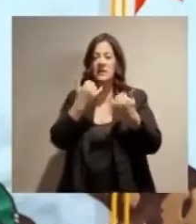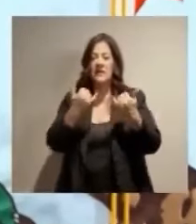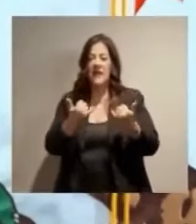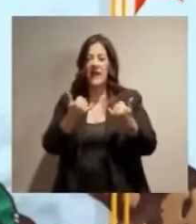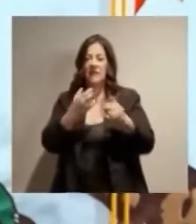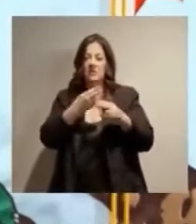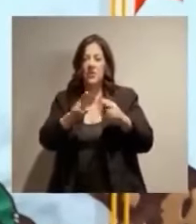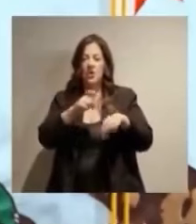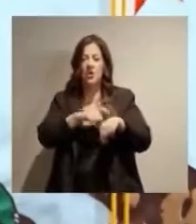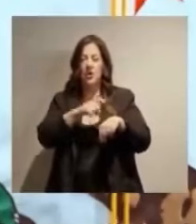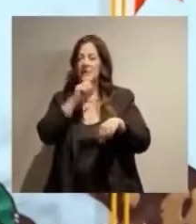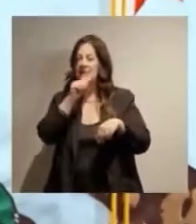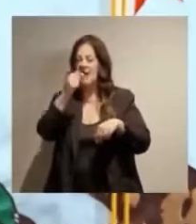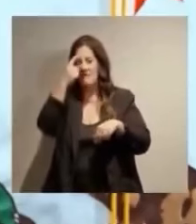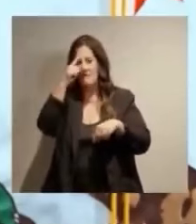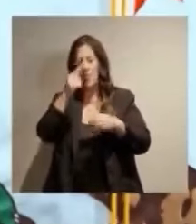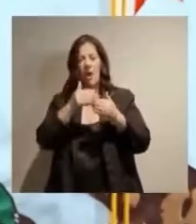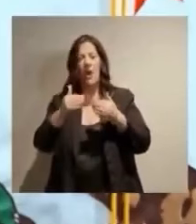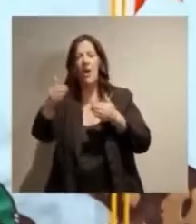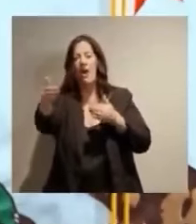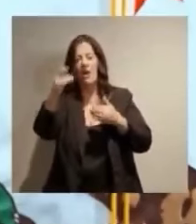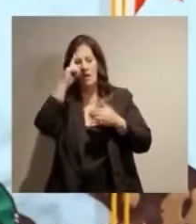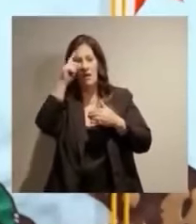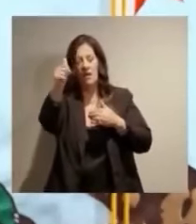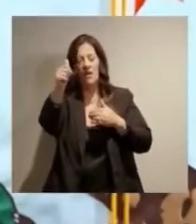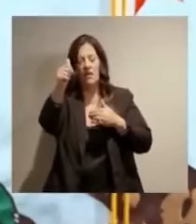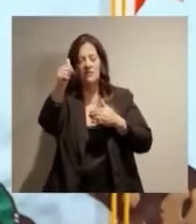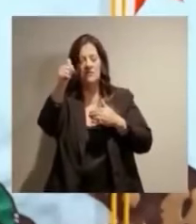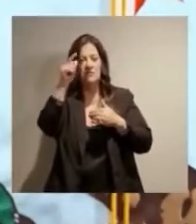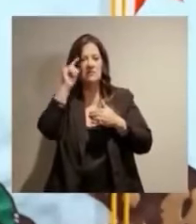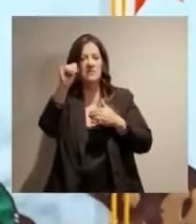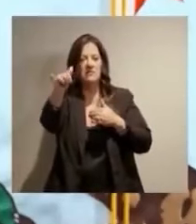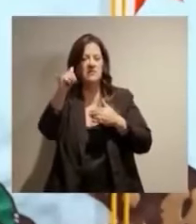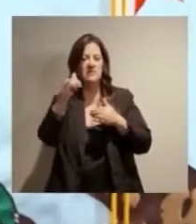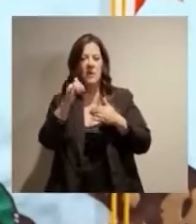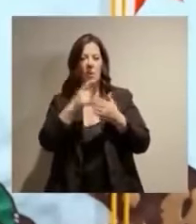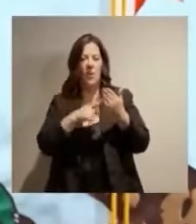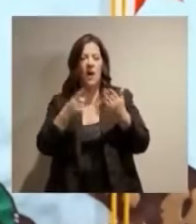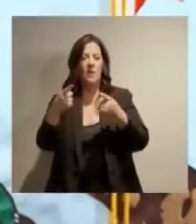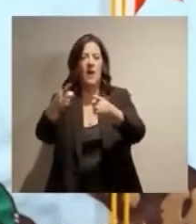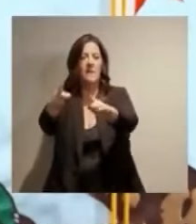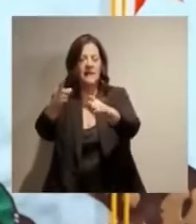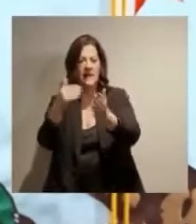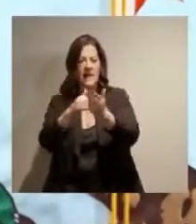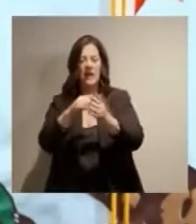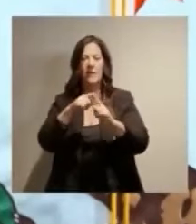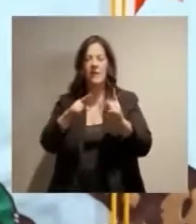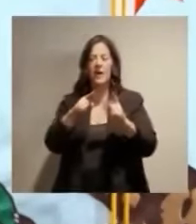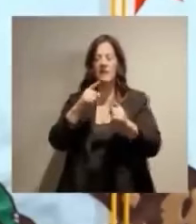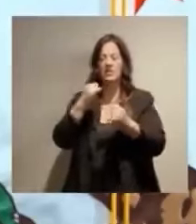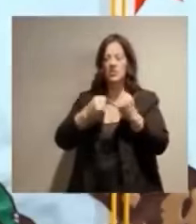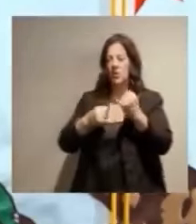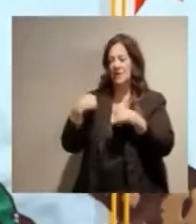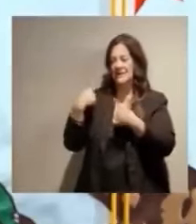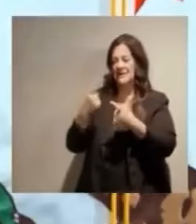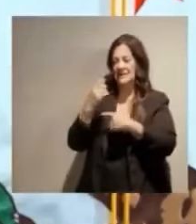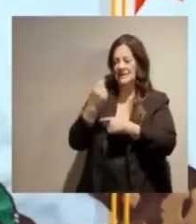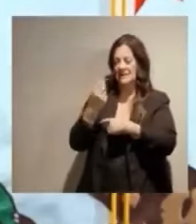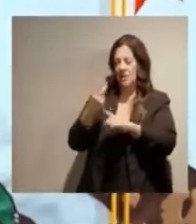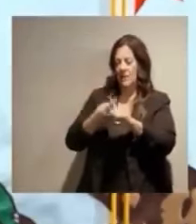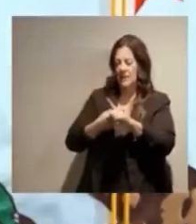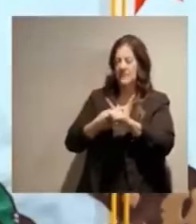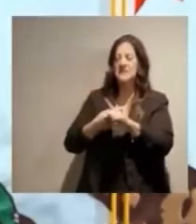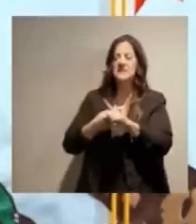anticipate is these rain bombs. The rain bombs. January, February, March. That'll ruin your economy.